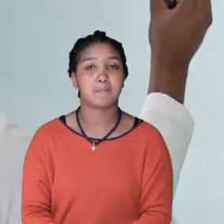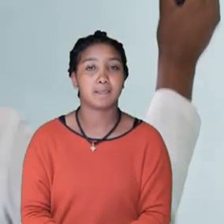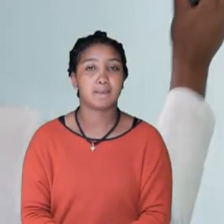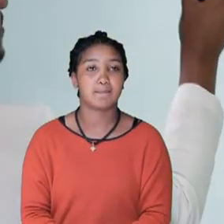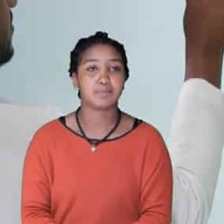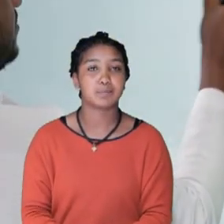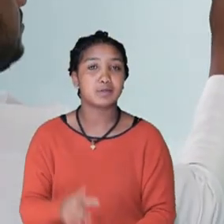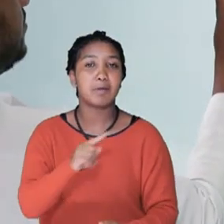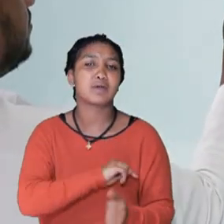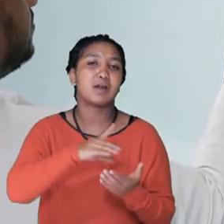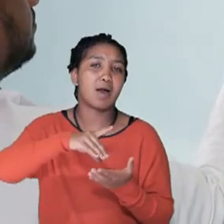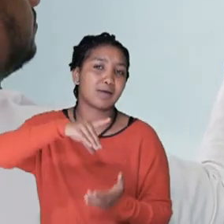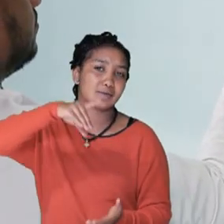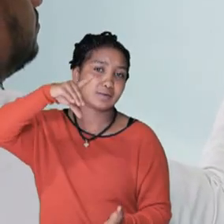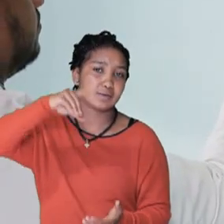temperature rise.